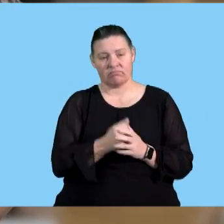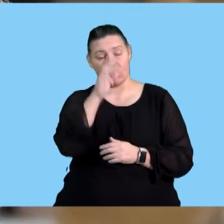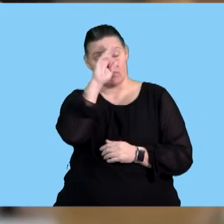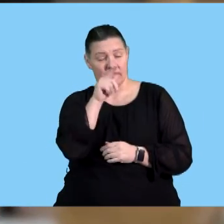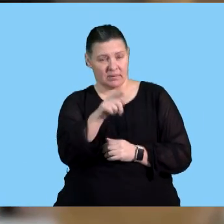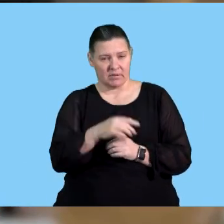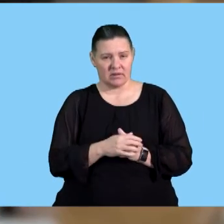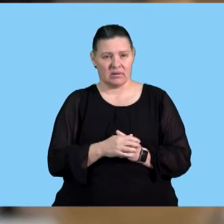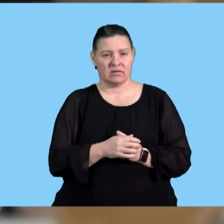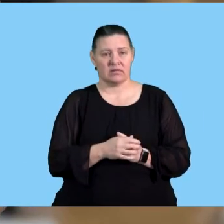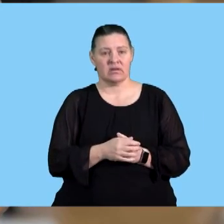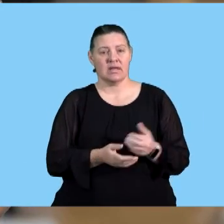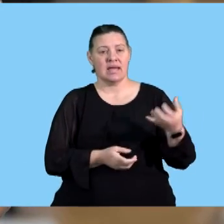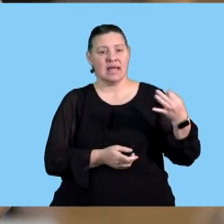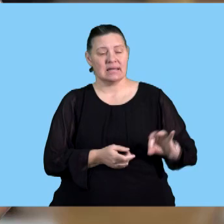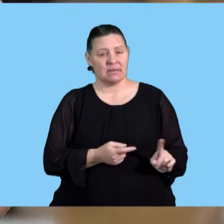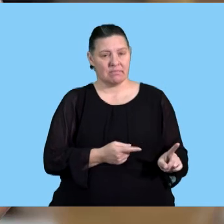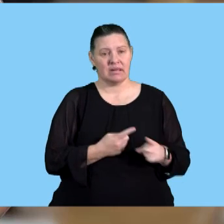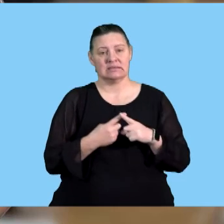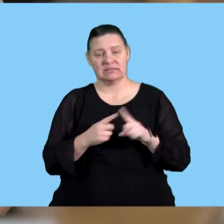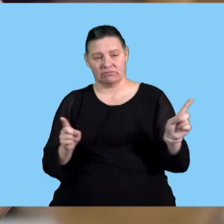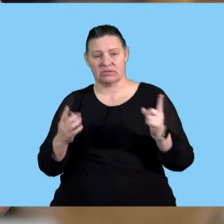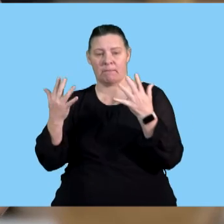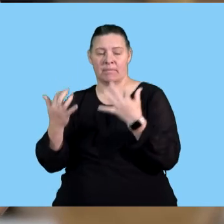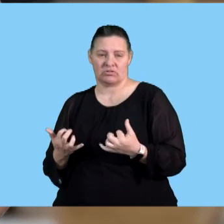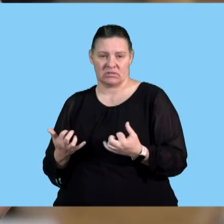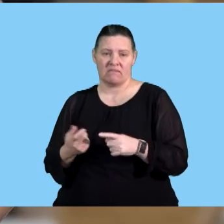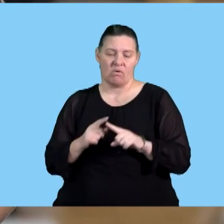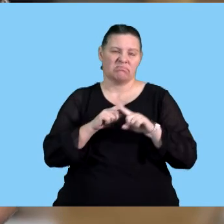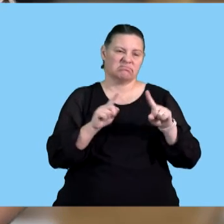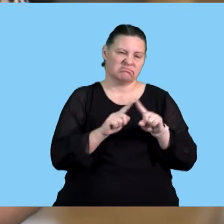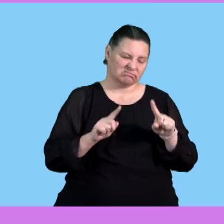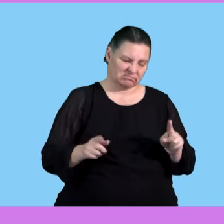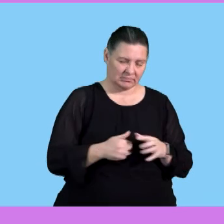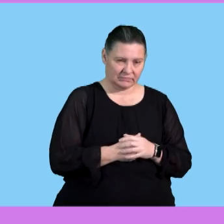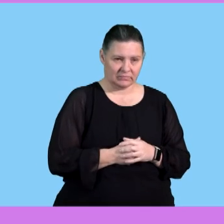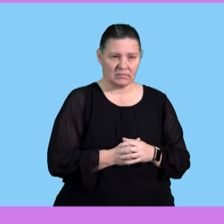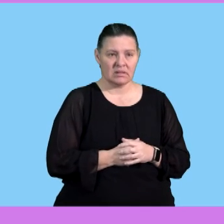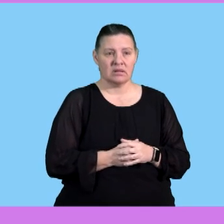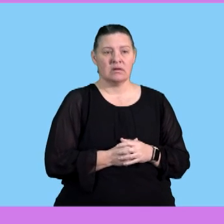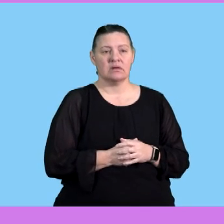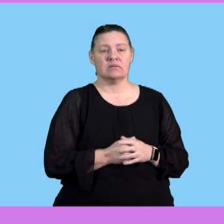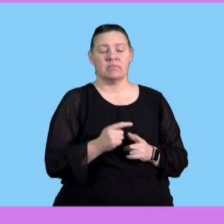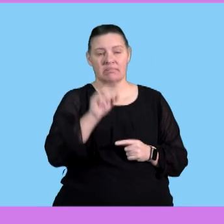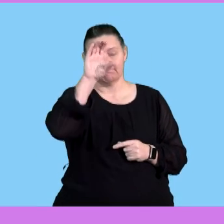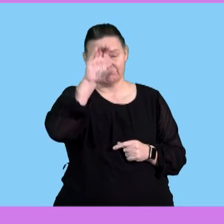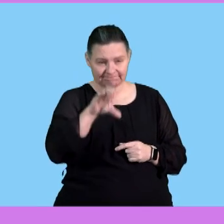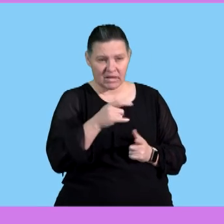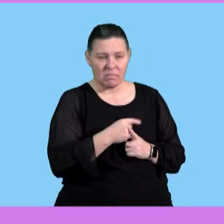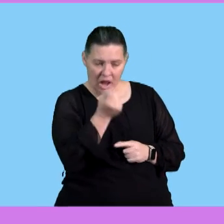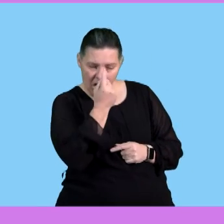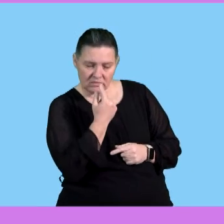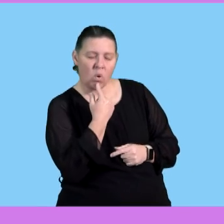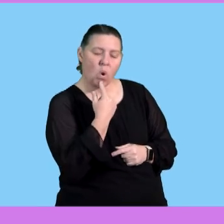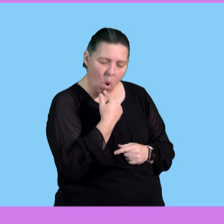So remember, the income statement differs from a budget for various fronts. Understanding these distinctions